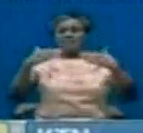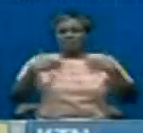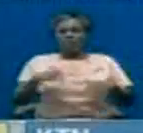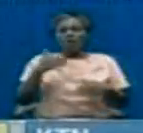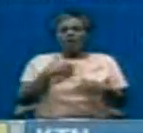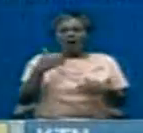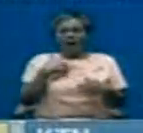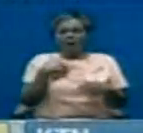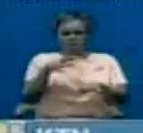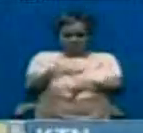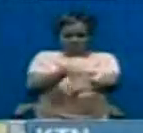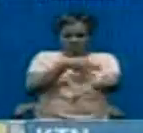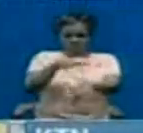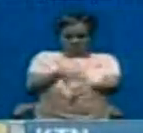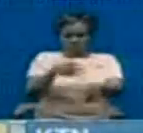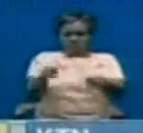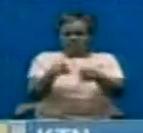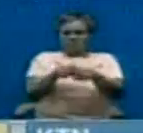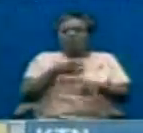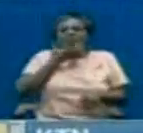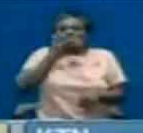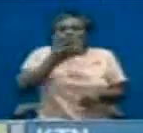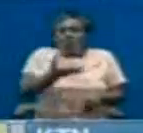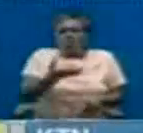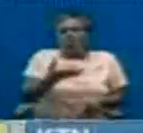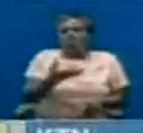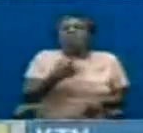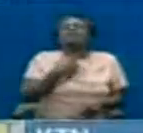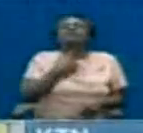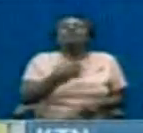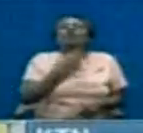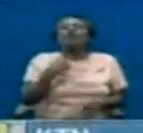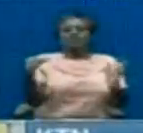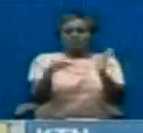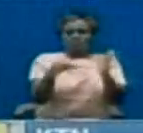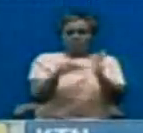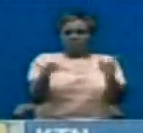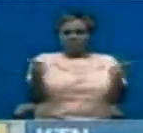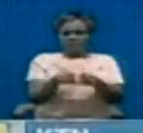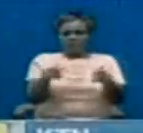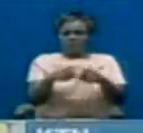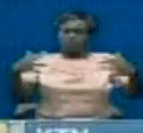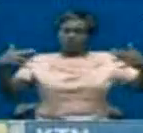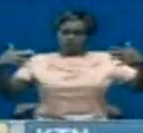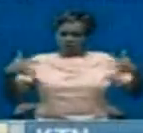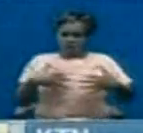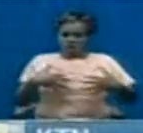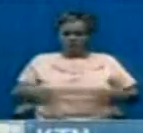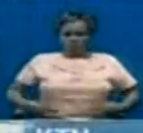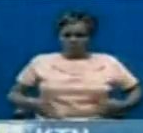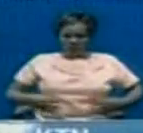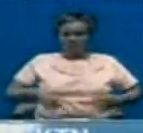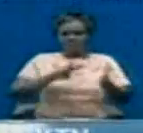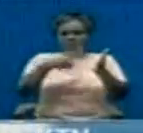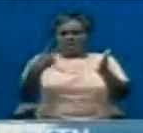raised rash, they will experience some vomiting, chest pain, sore throat, and after that, delirium, shock, organ failure,